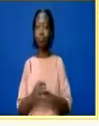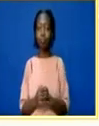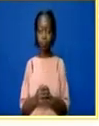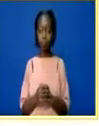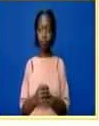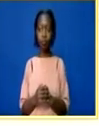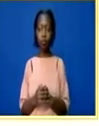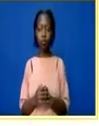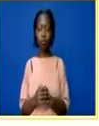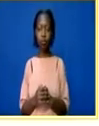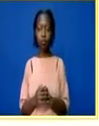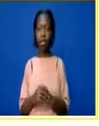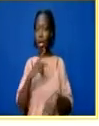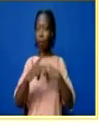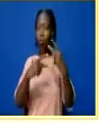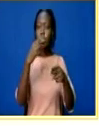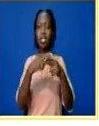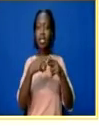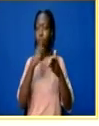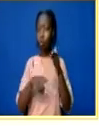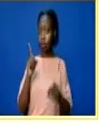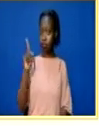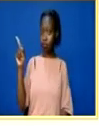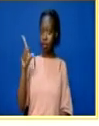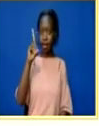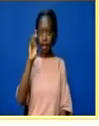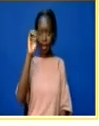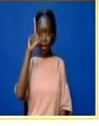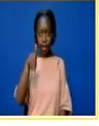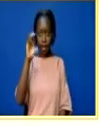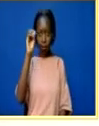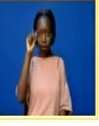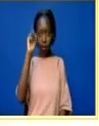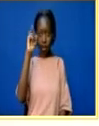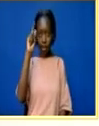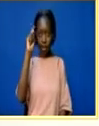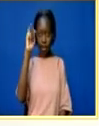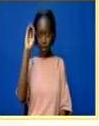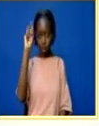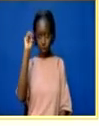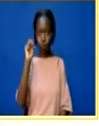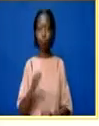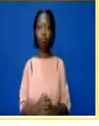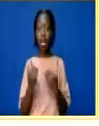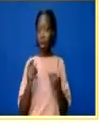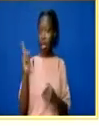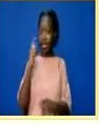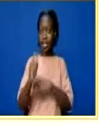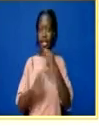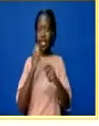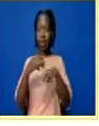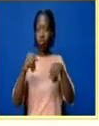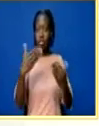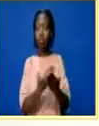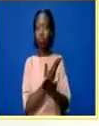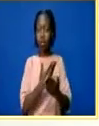was put down. Yes. The process, we called it deposition. Deposition. So this type of erosion, mm-hmm, occurs